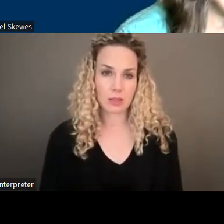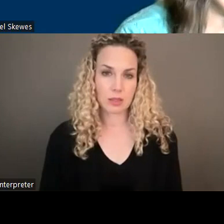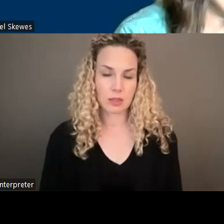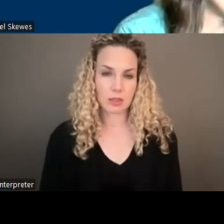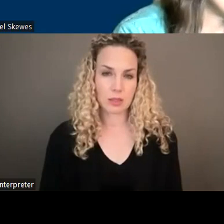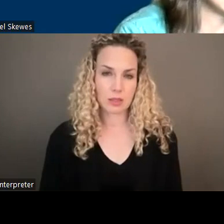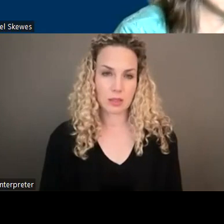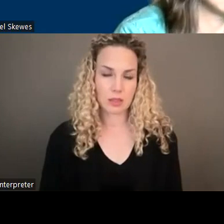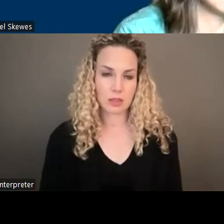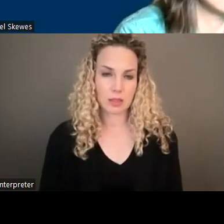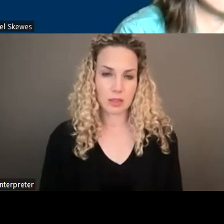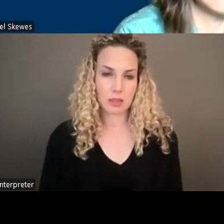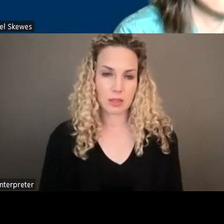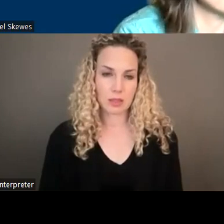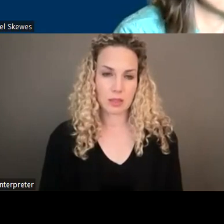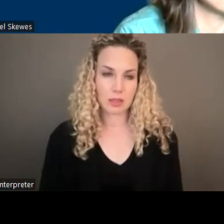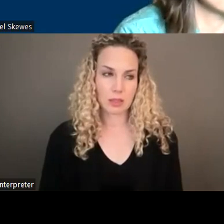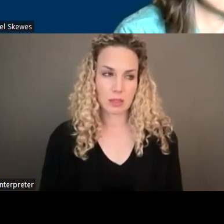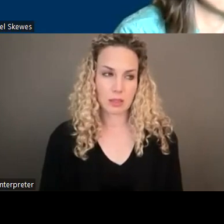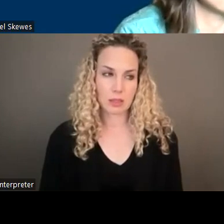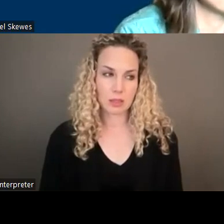Sí, buenas tardes.